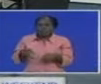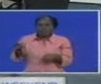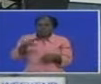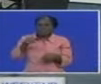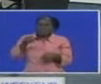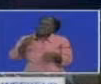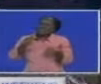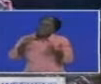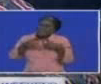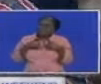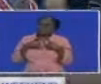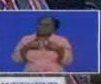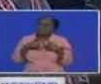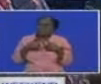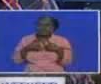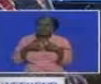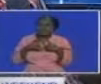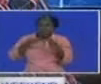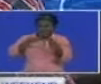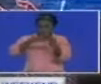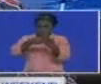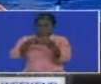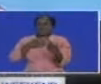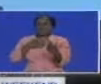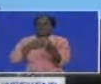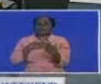they would have contained it? Are we calling? My point is this: